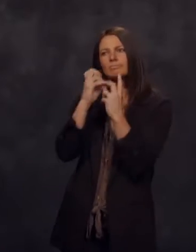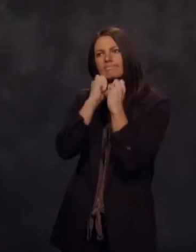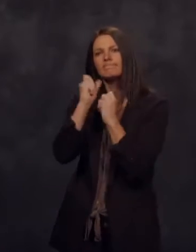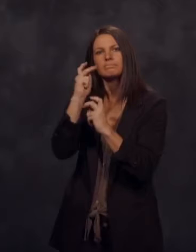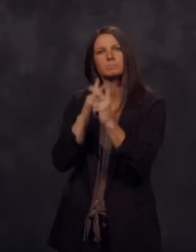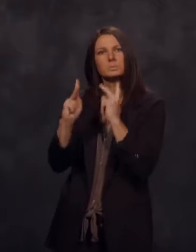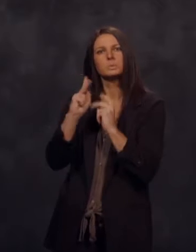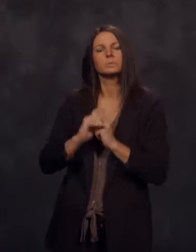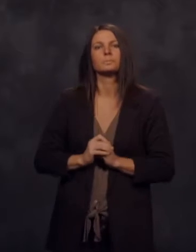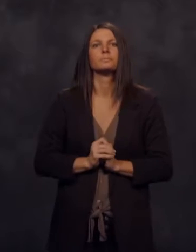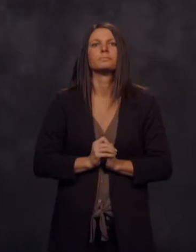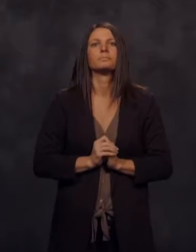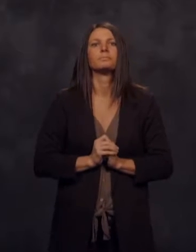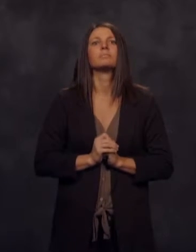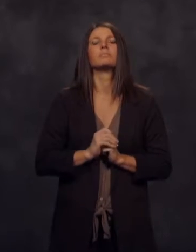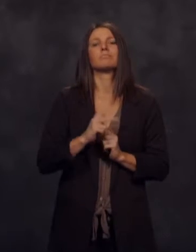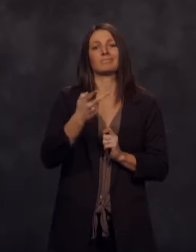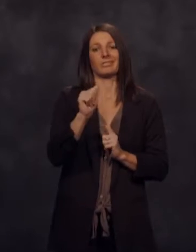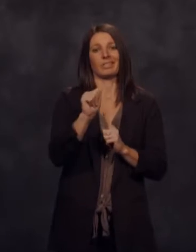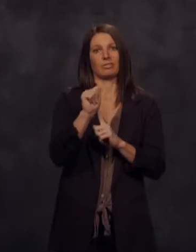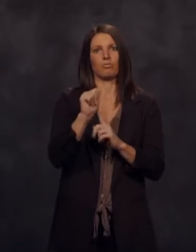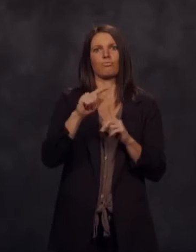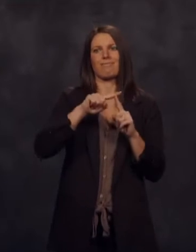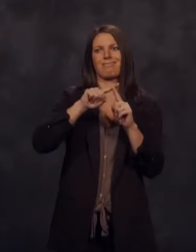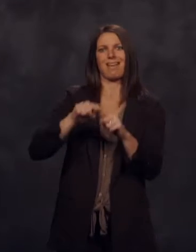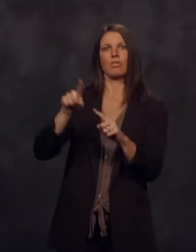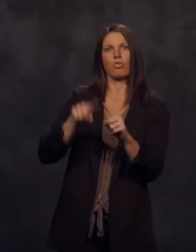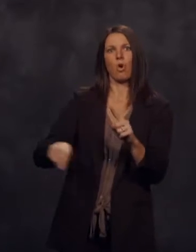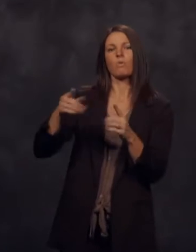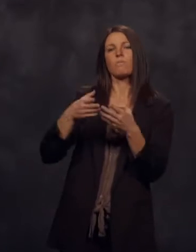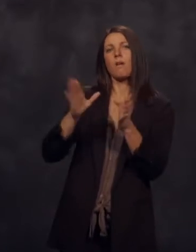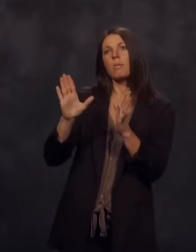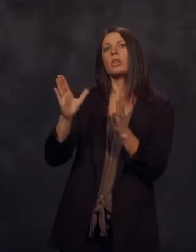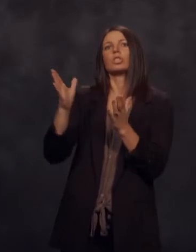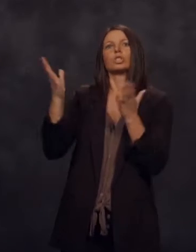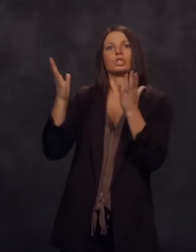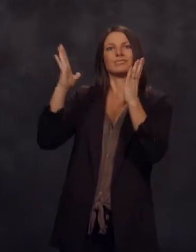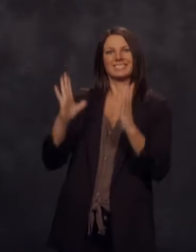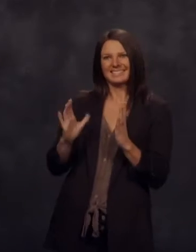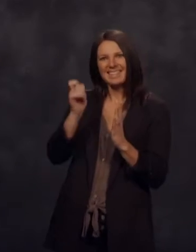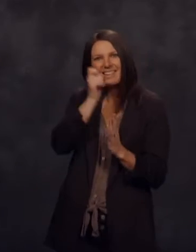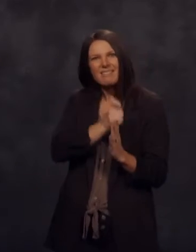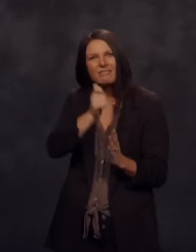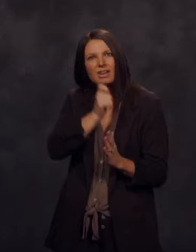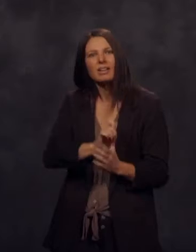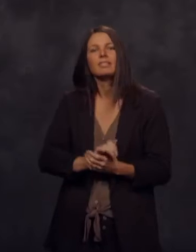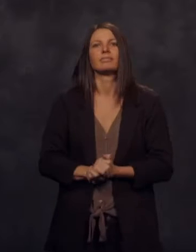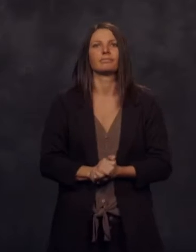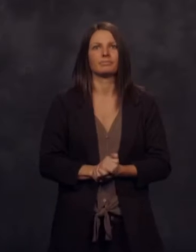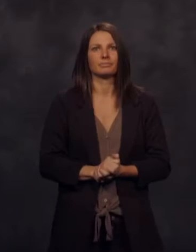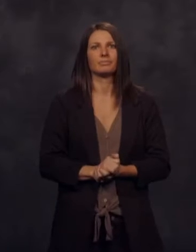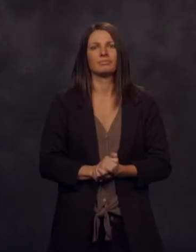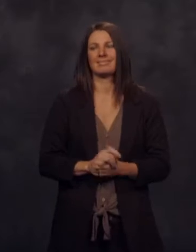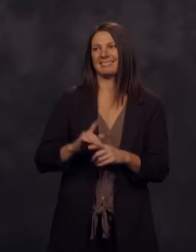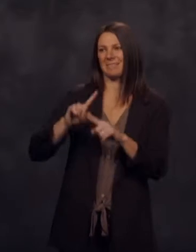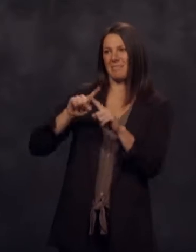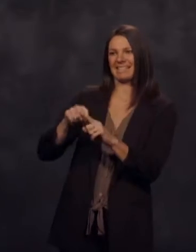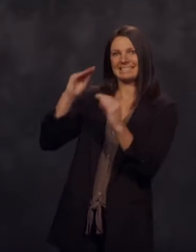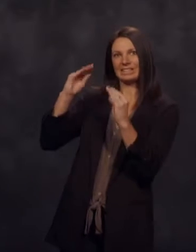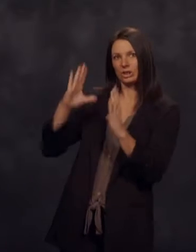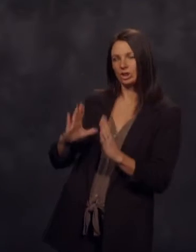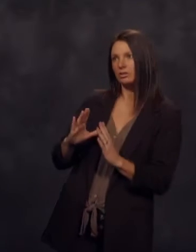lives. And our Commonwealth relies on those public servants every day. We depend on our